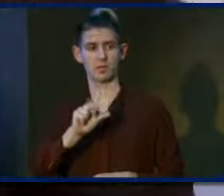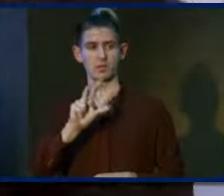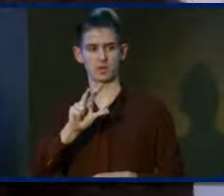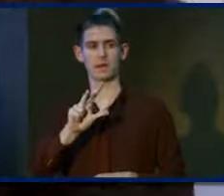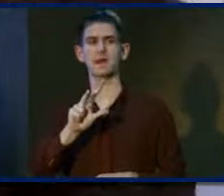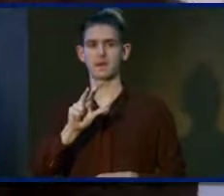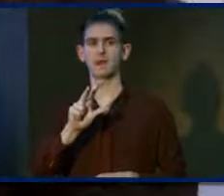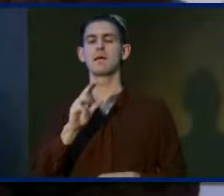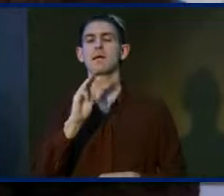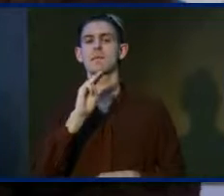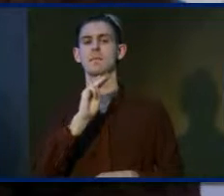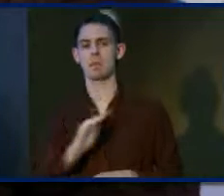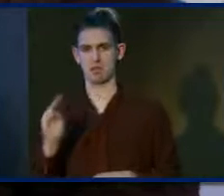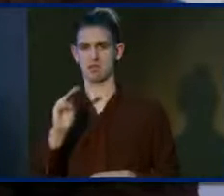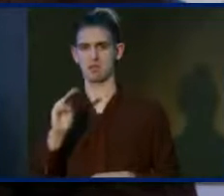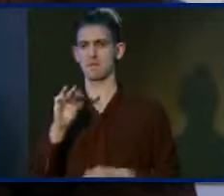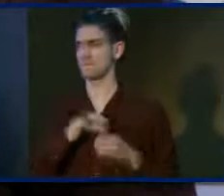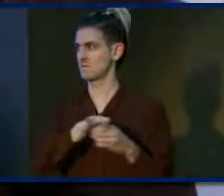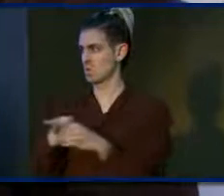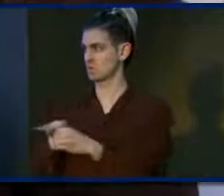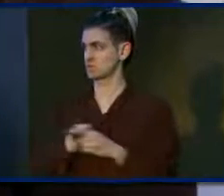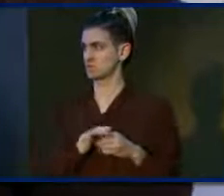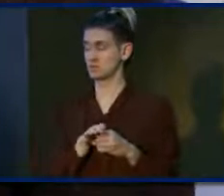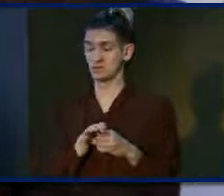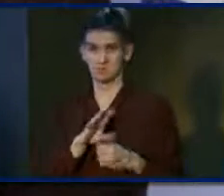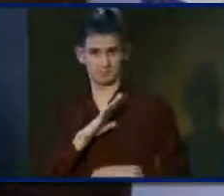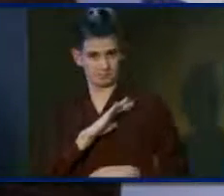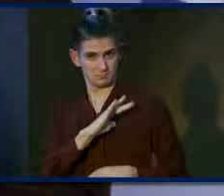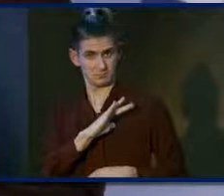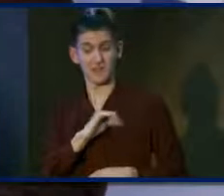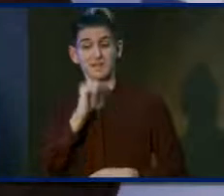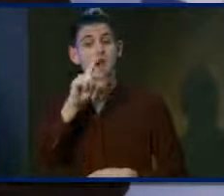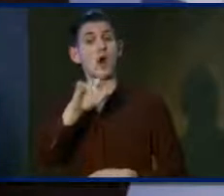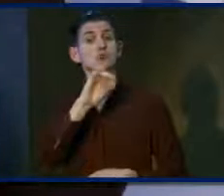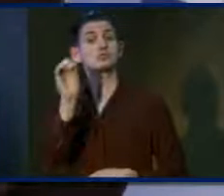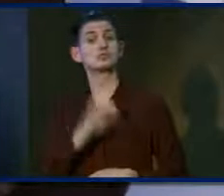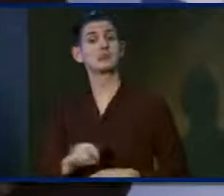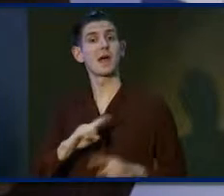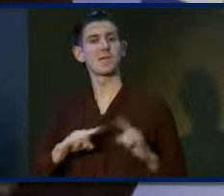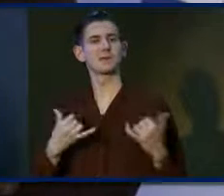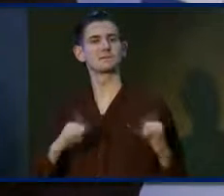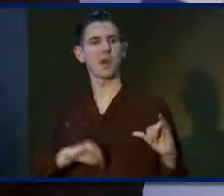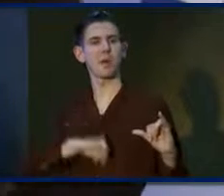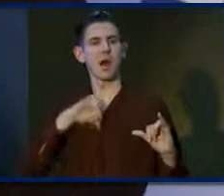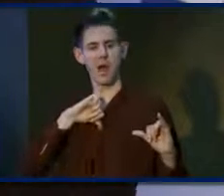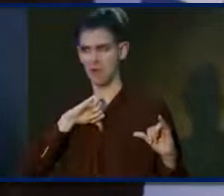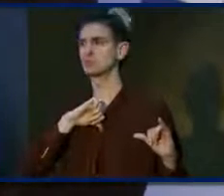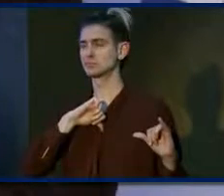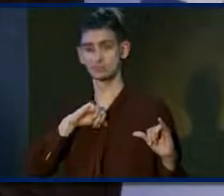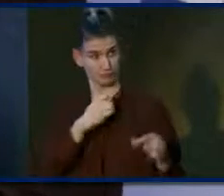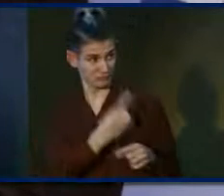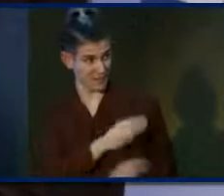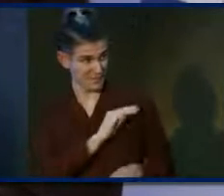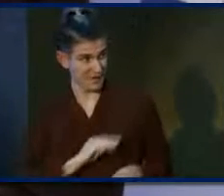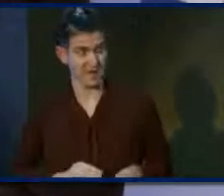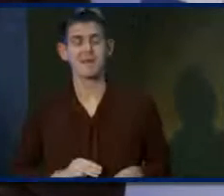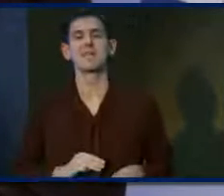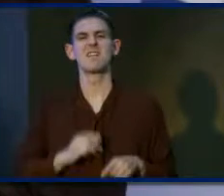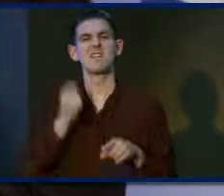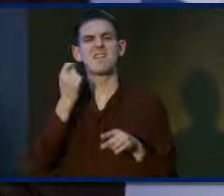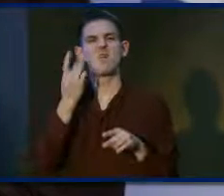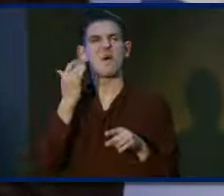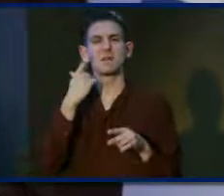You know what? It's not good enough. We want to be number one, right, Mayor? But we are proud of that. And, you know, it's because we wanted to meet people where they are. And you